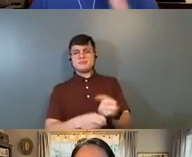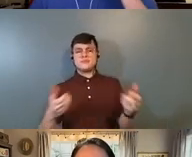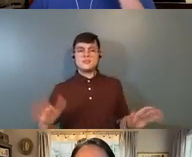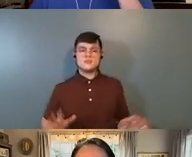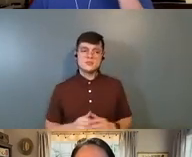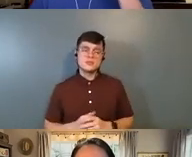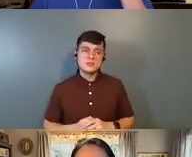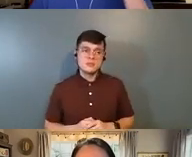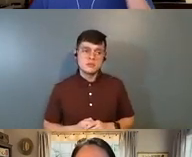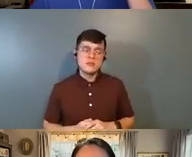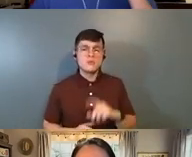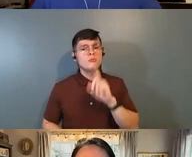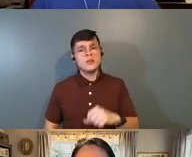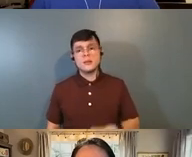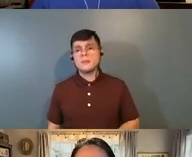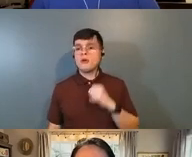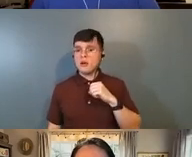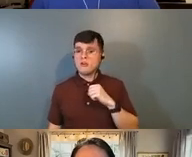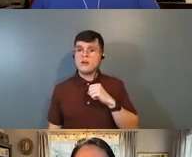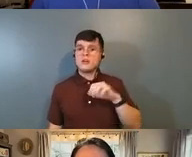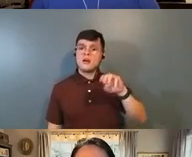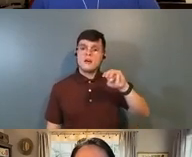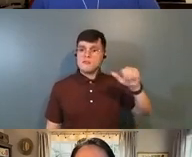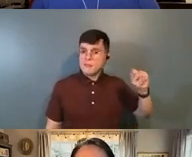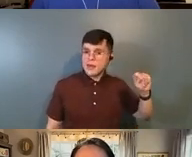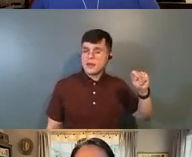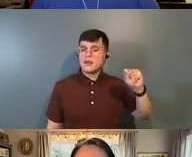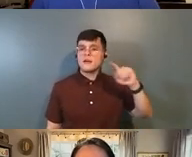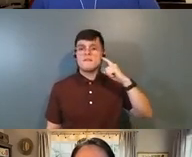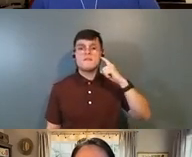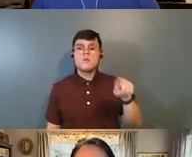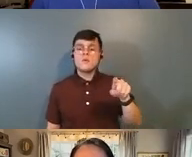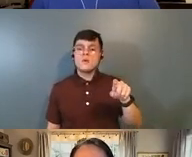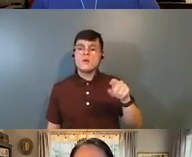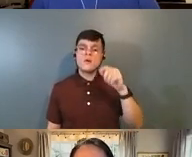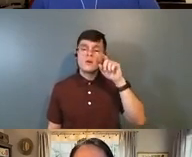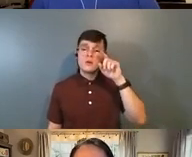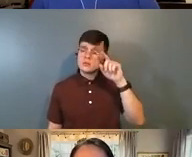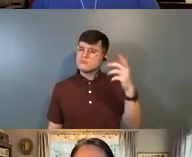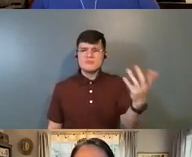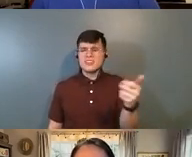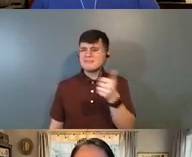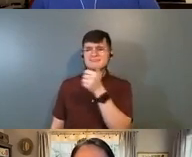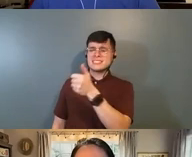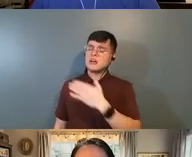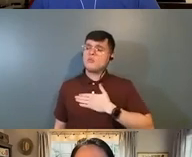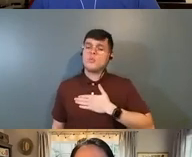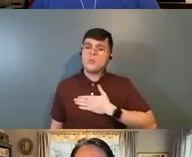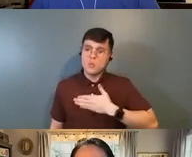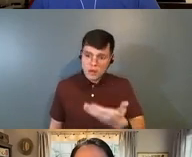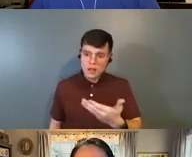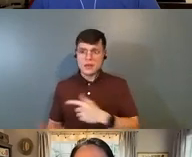But I'm really proud of Matt for just being willing to open